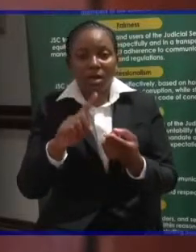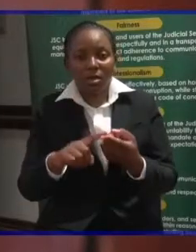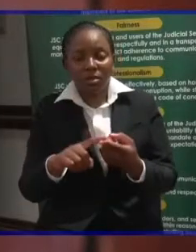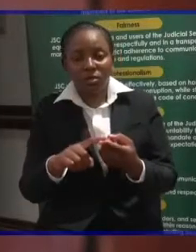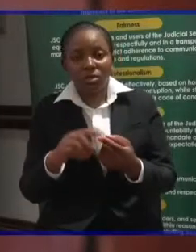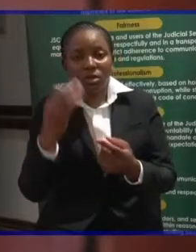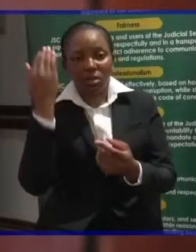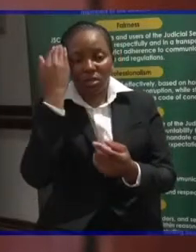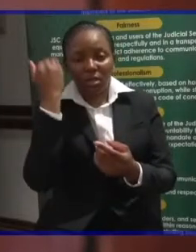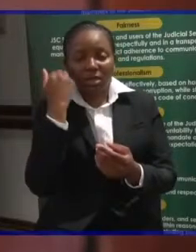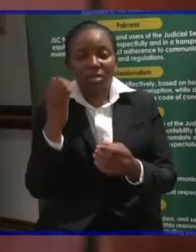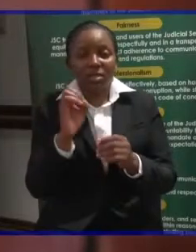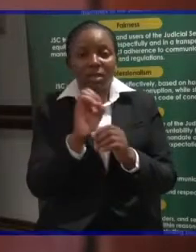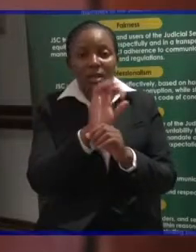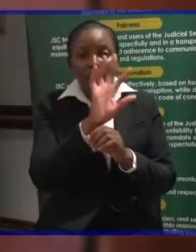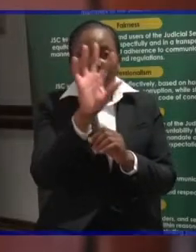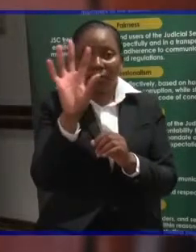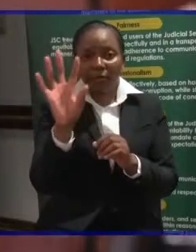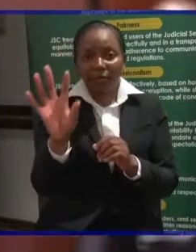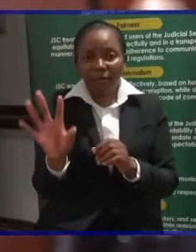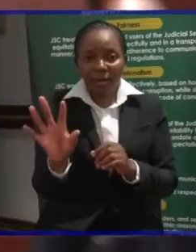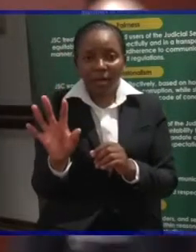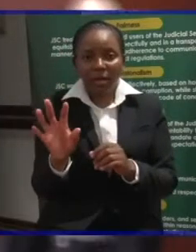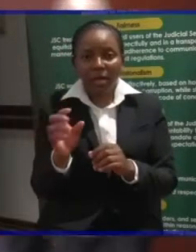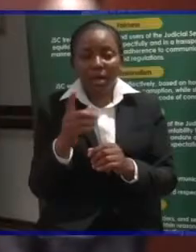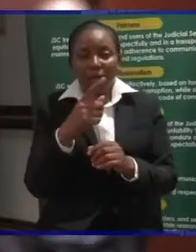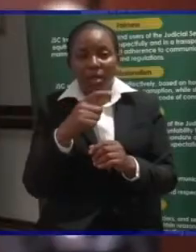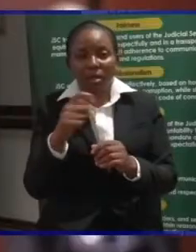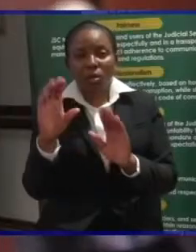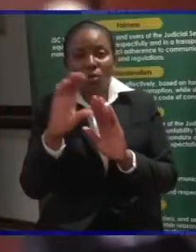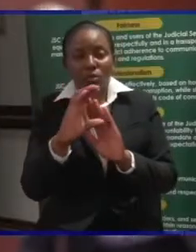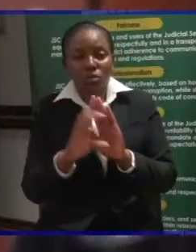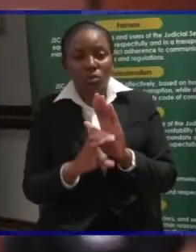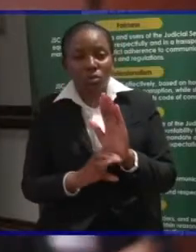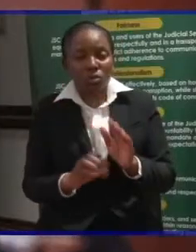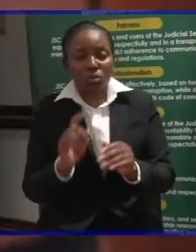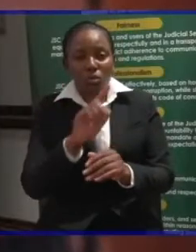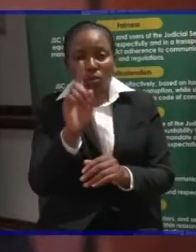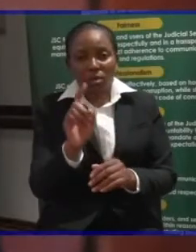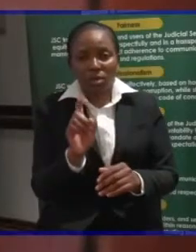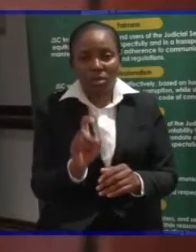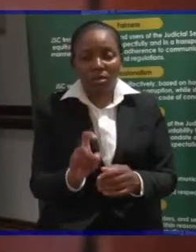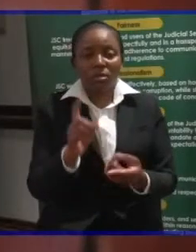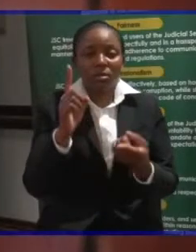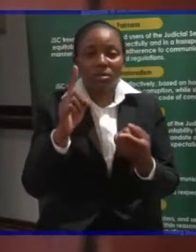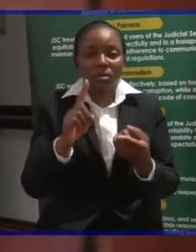also clarify the constitutional questions and